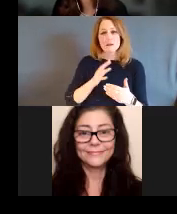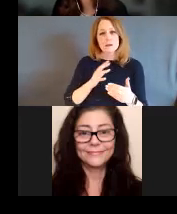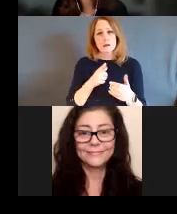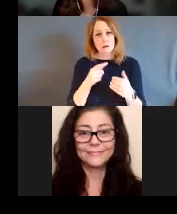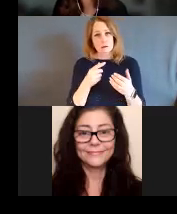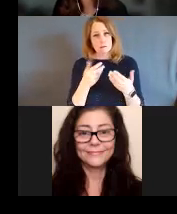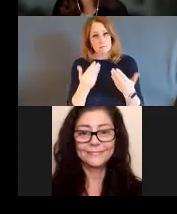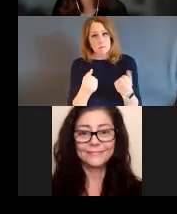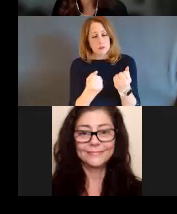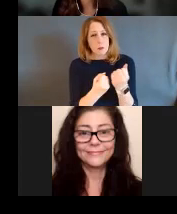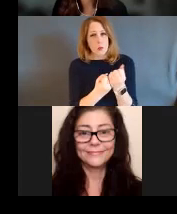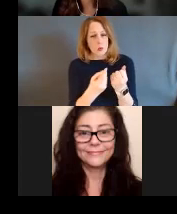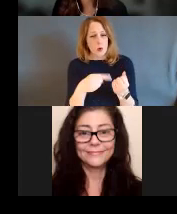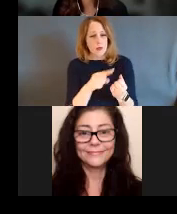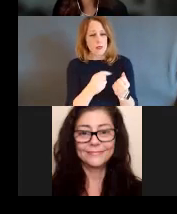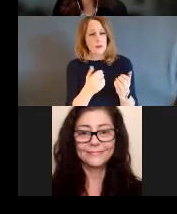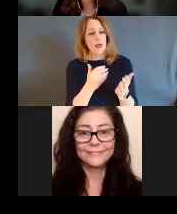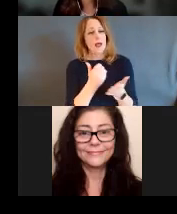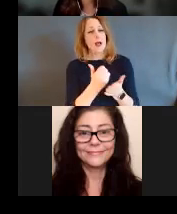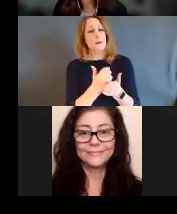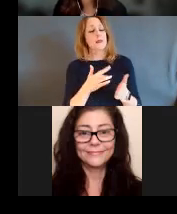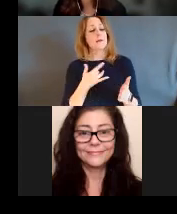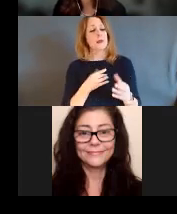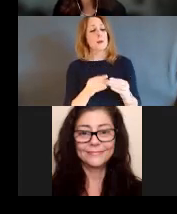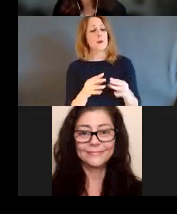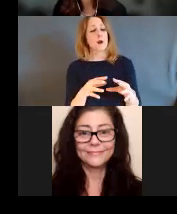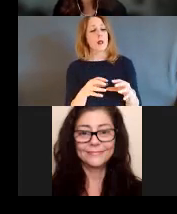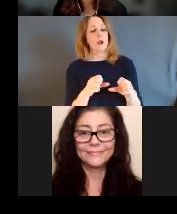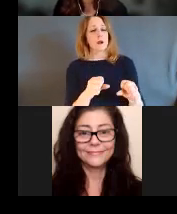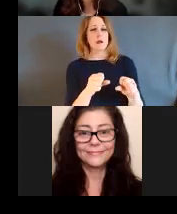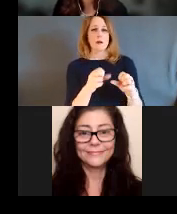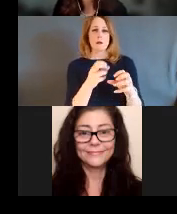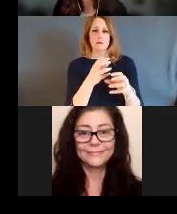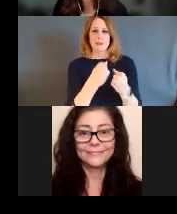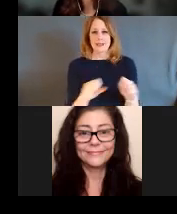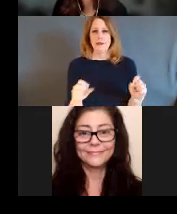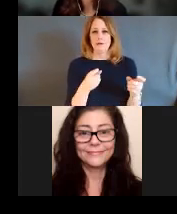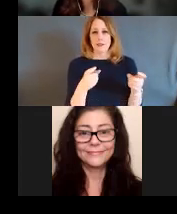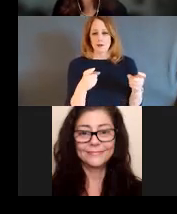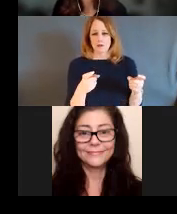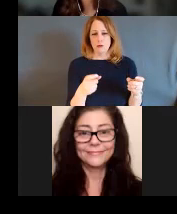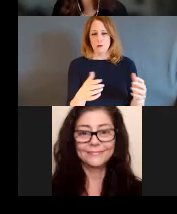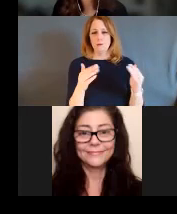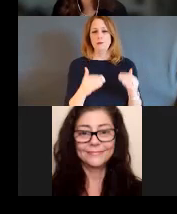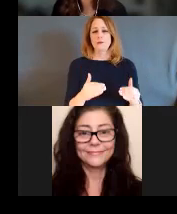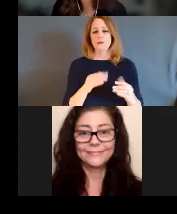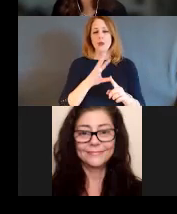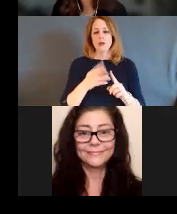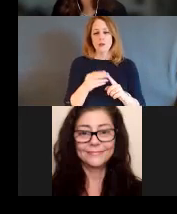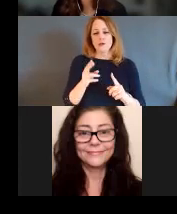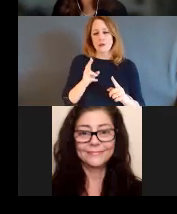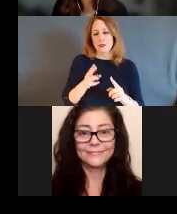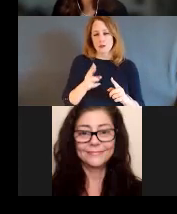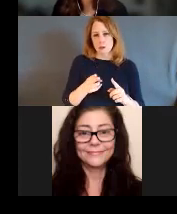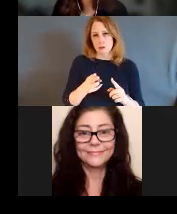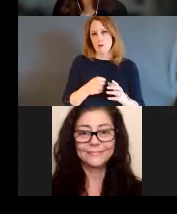sense of control again, so they can lead in the time coming? And lastly, cultural and historical